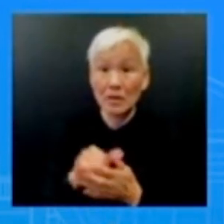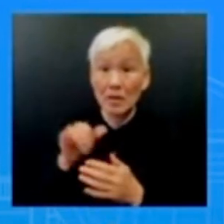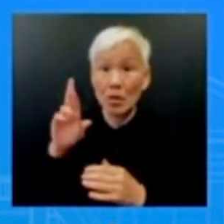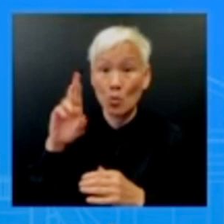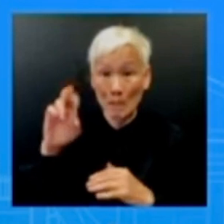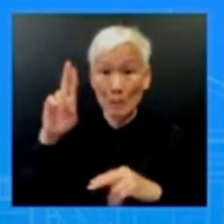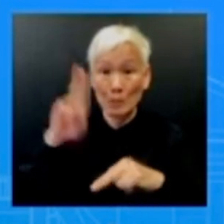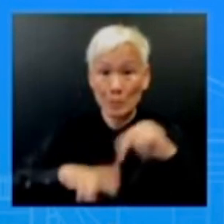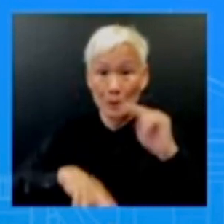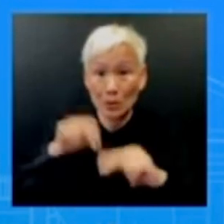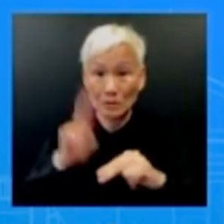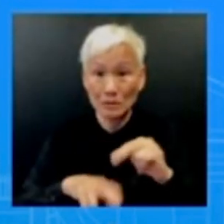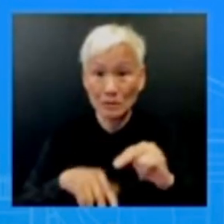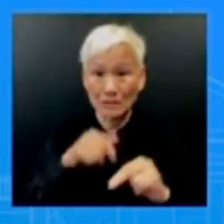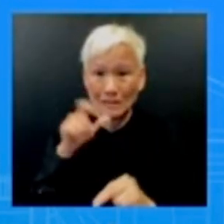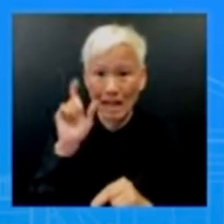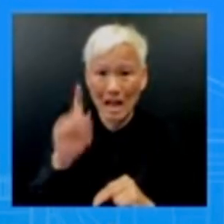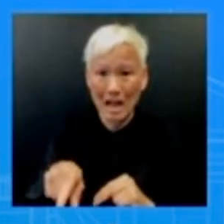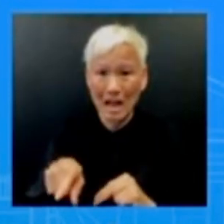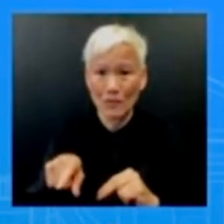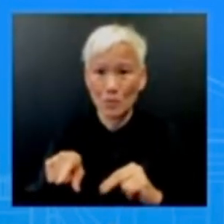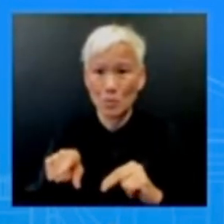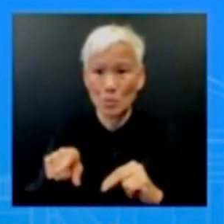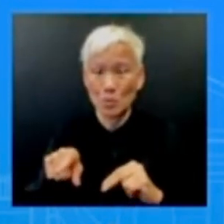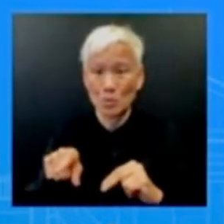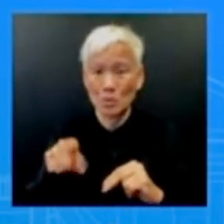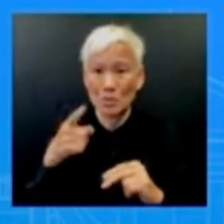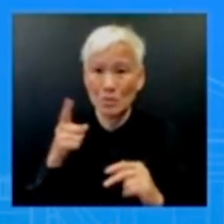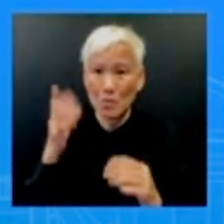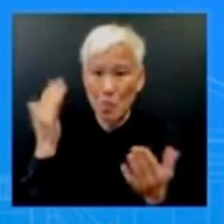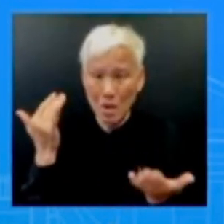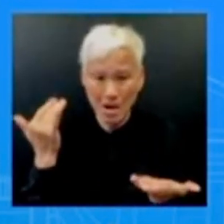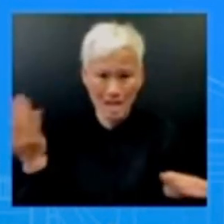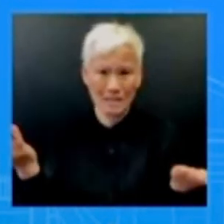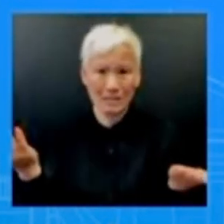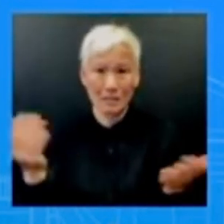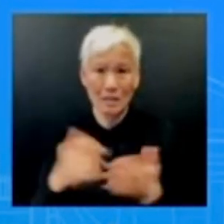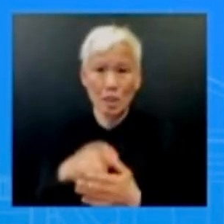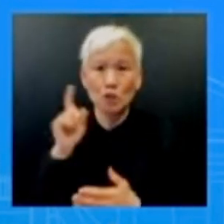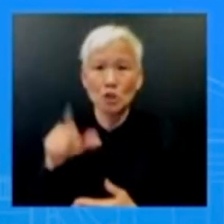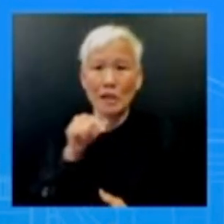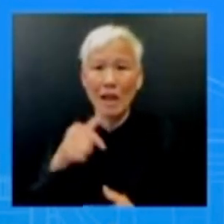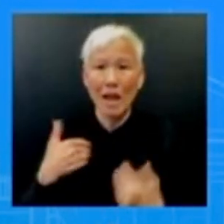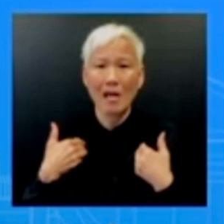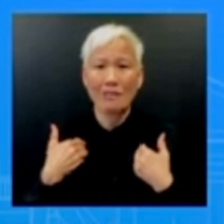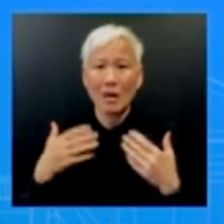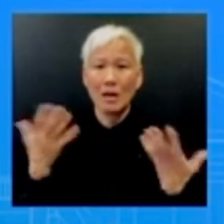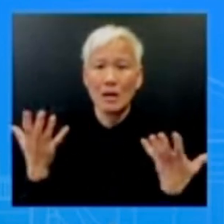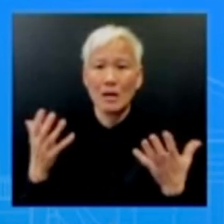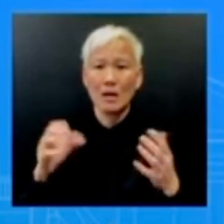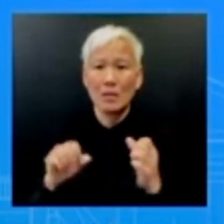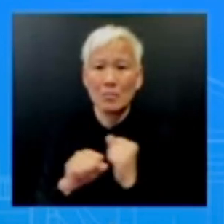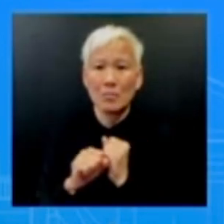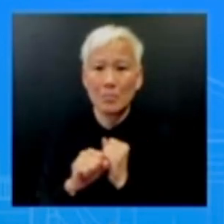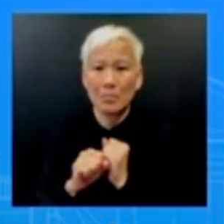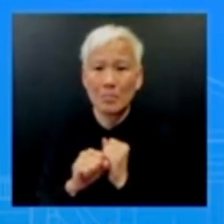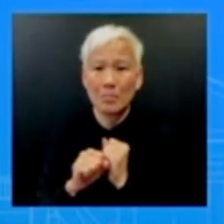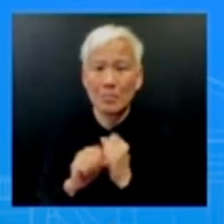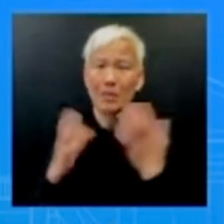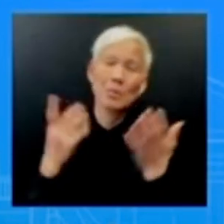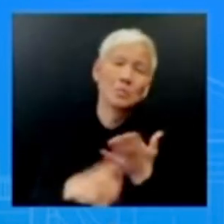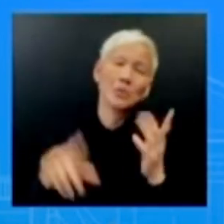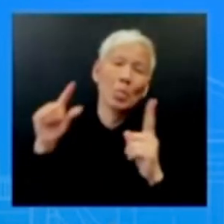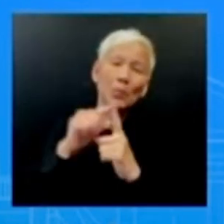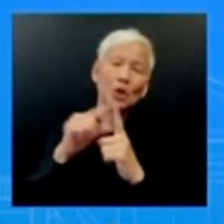it? Because he shouldn't have bombed. Sorry. He shouldn't have. I was going to use a word I shouldn't use here.